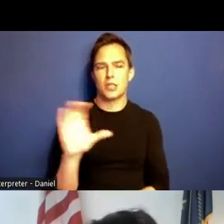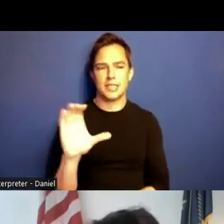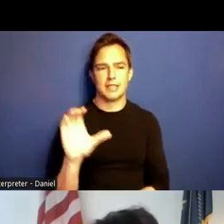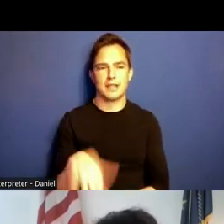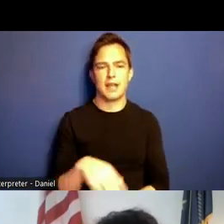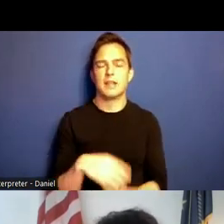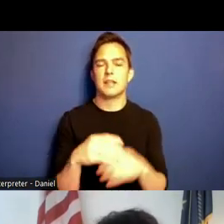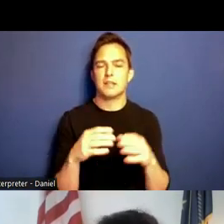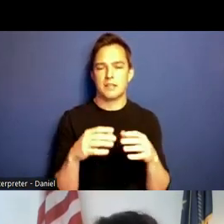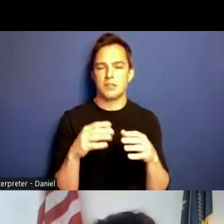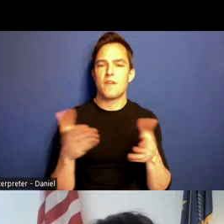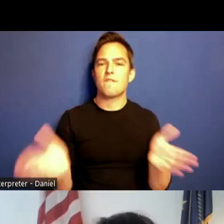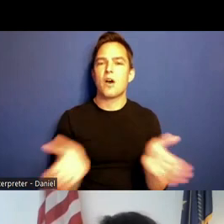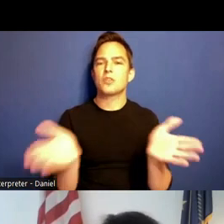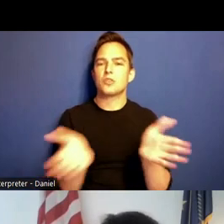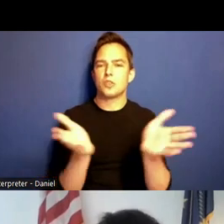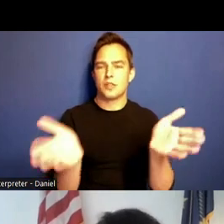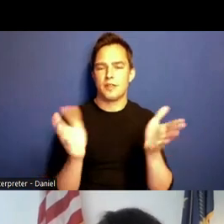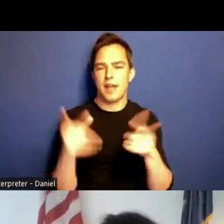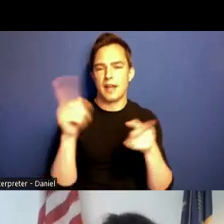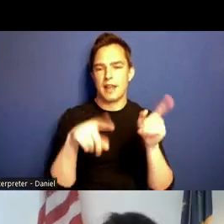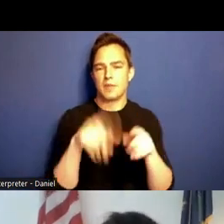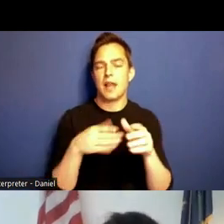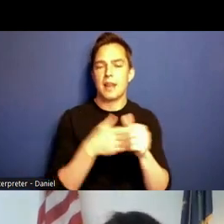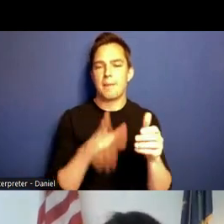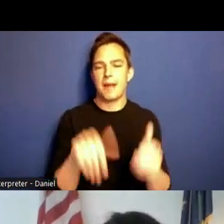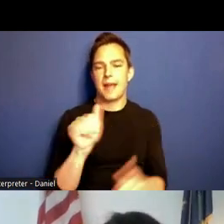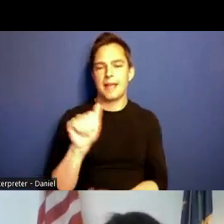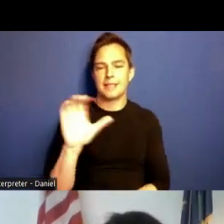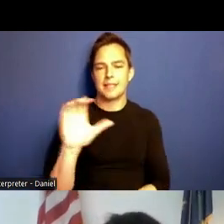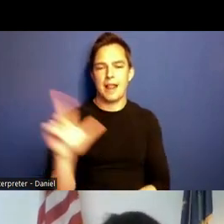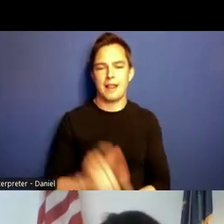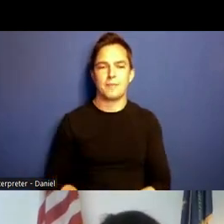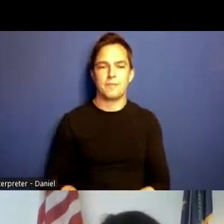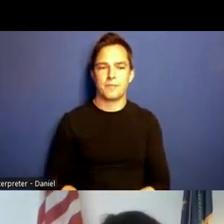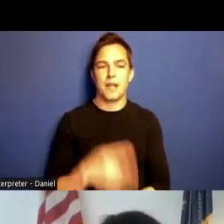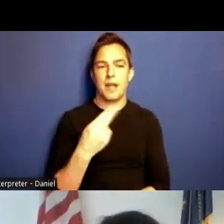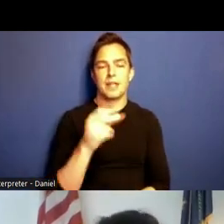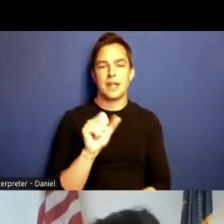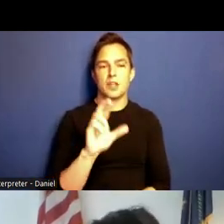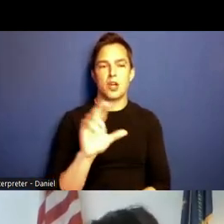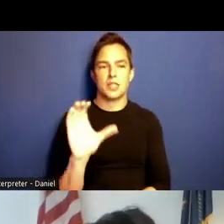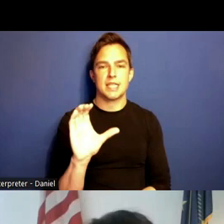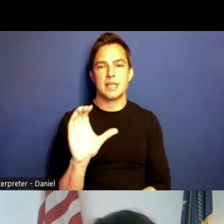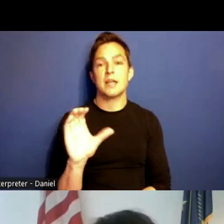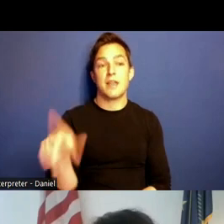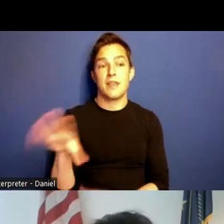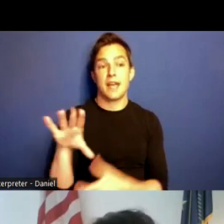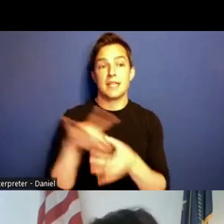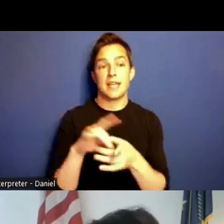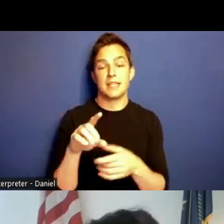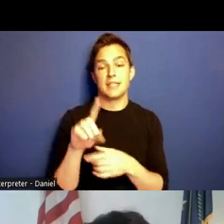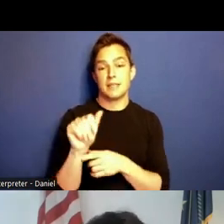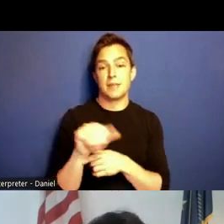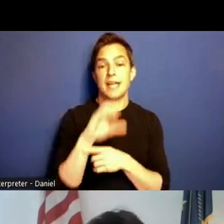to foster that collaboration. It's led by ACL, and the HSRC connects the disability and